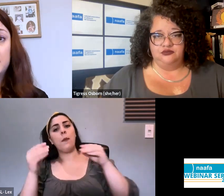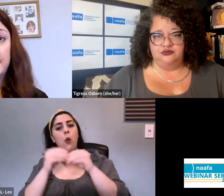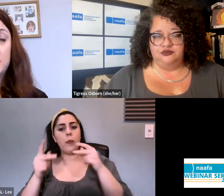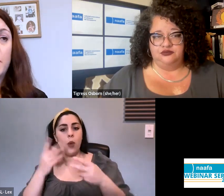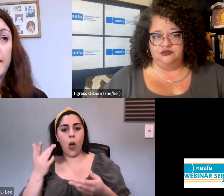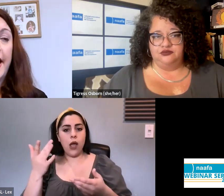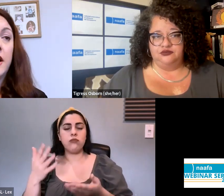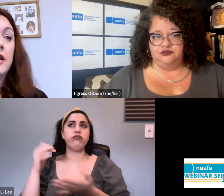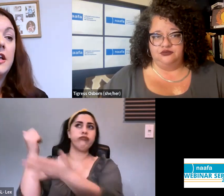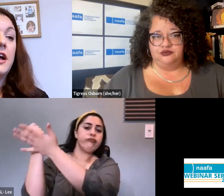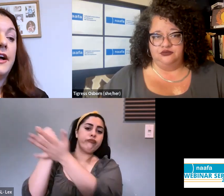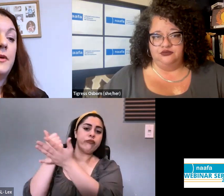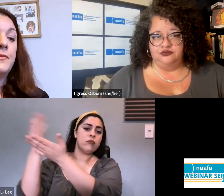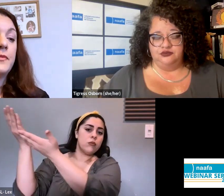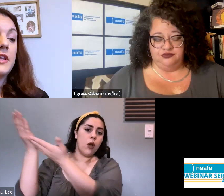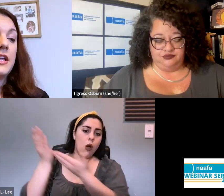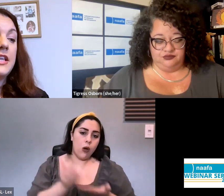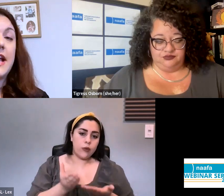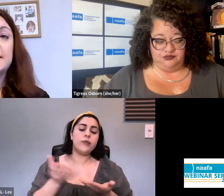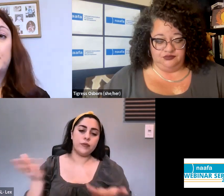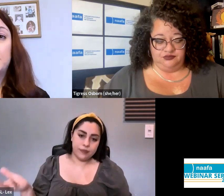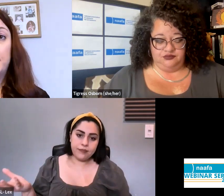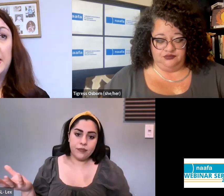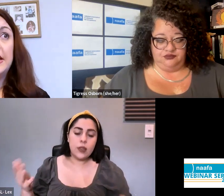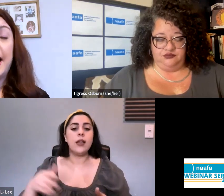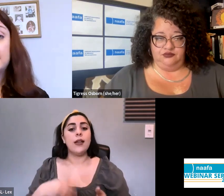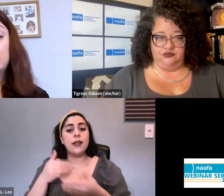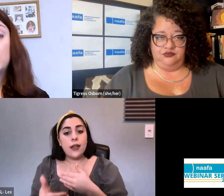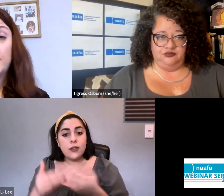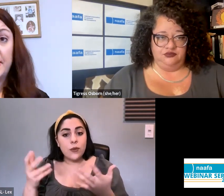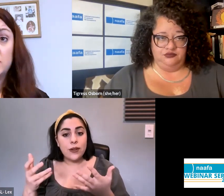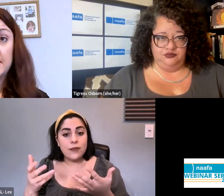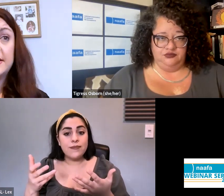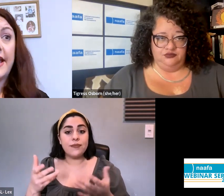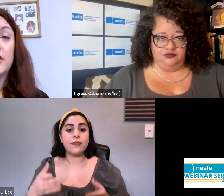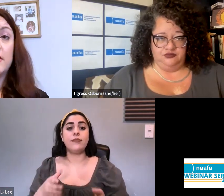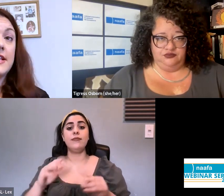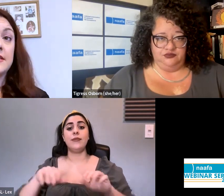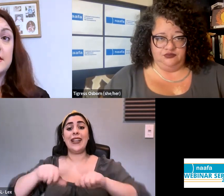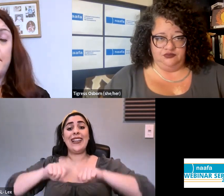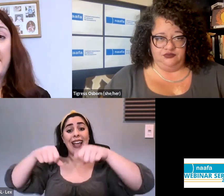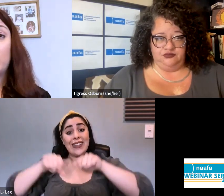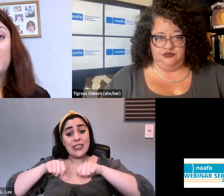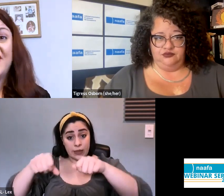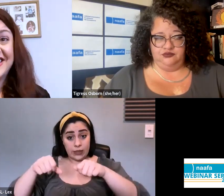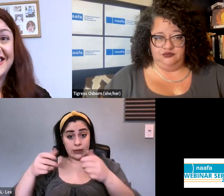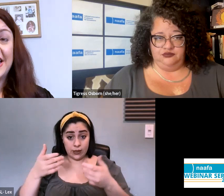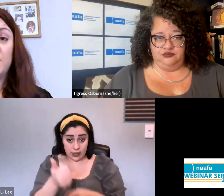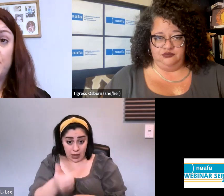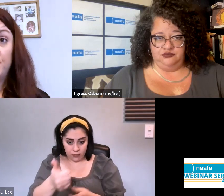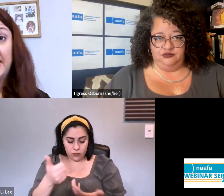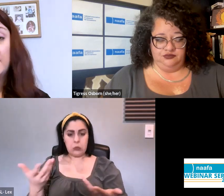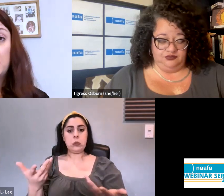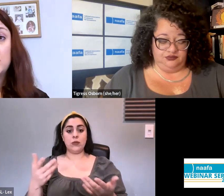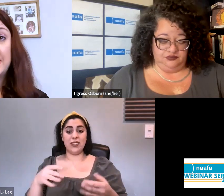bring the person into our care. Next up would be casket or cremation container. It's a matter of